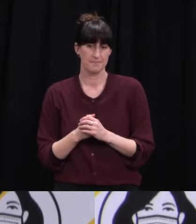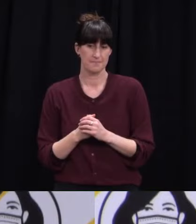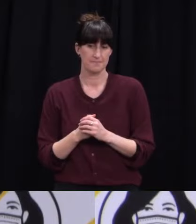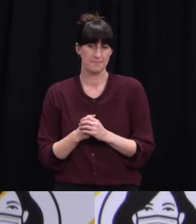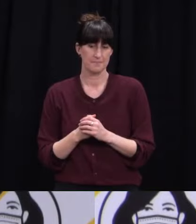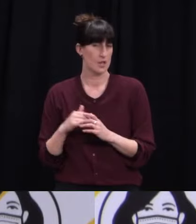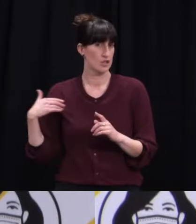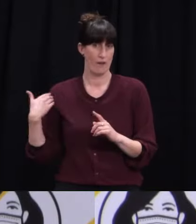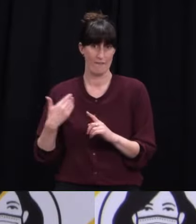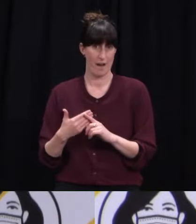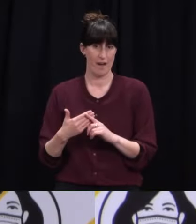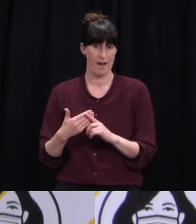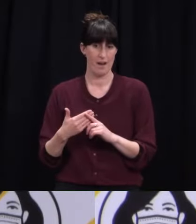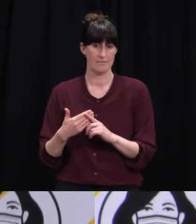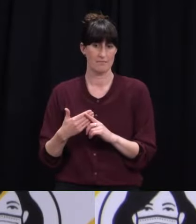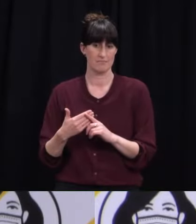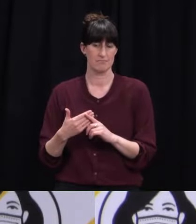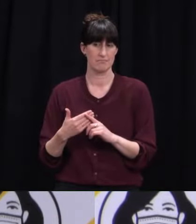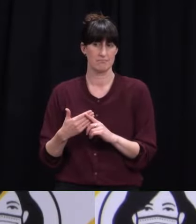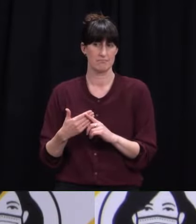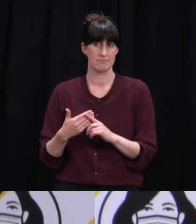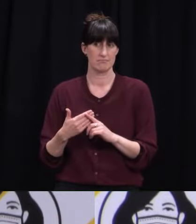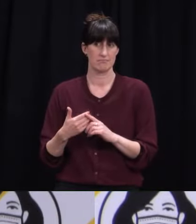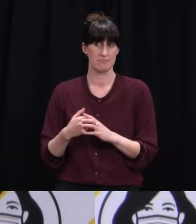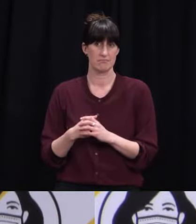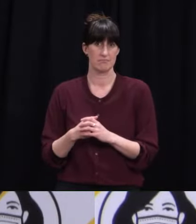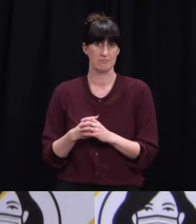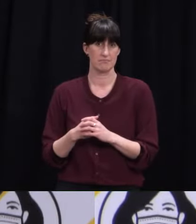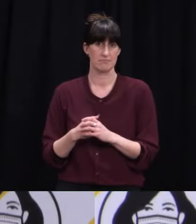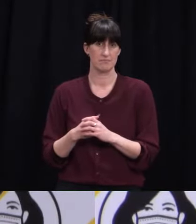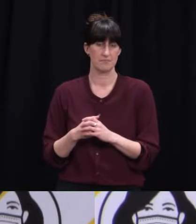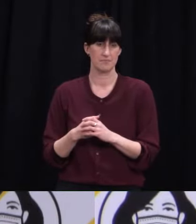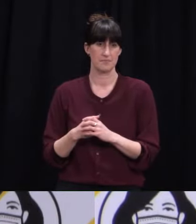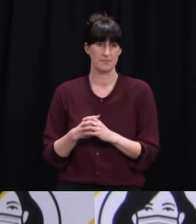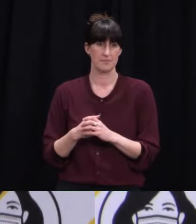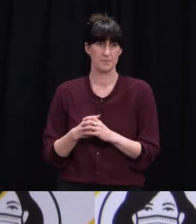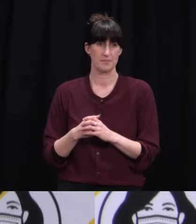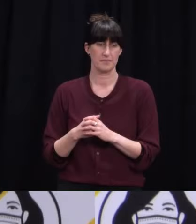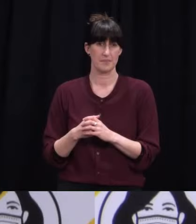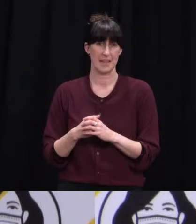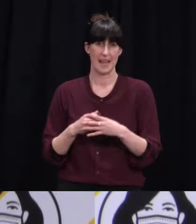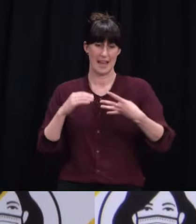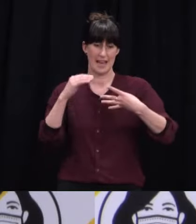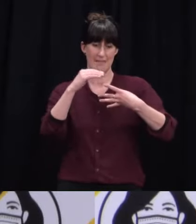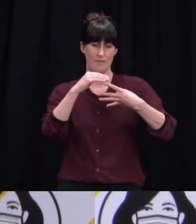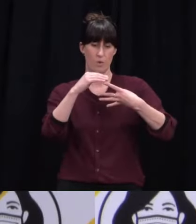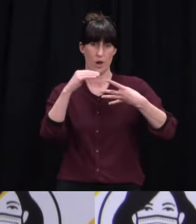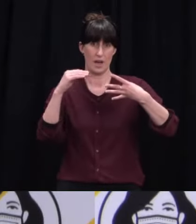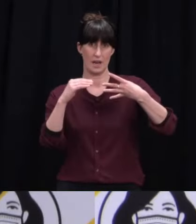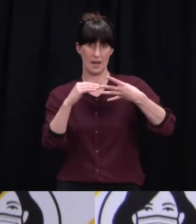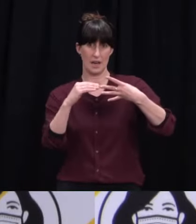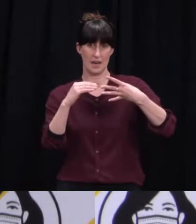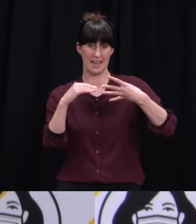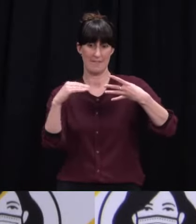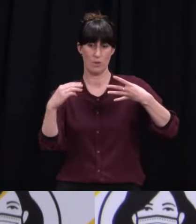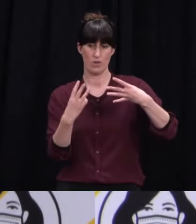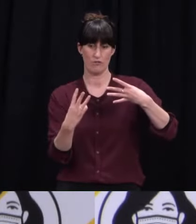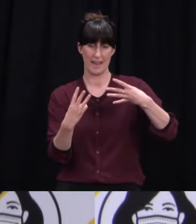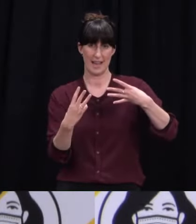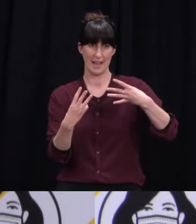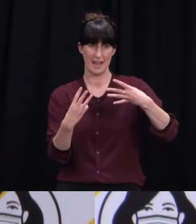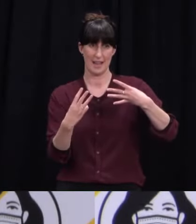so far in our response a situation where we've had a differentiated level 4, level 3 situation. We have